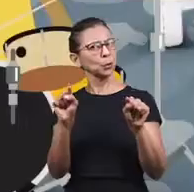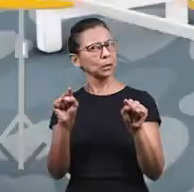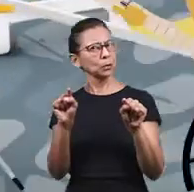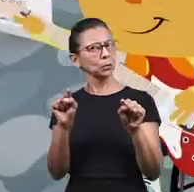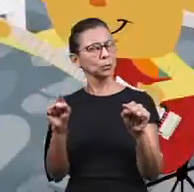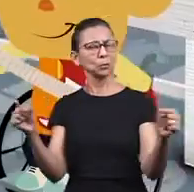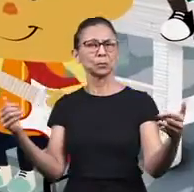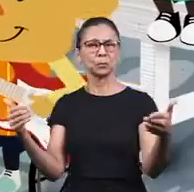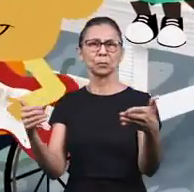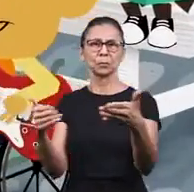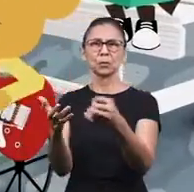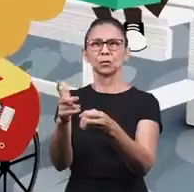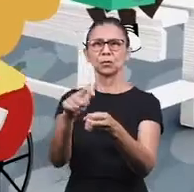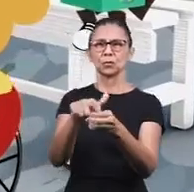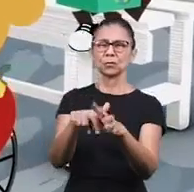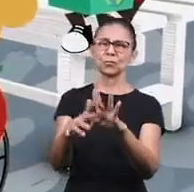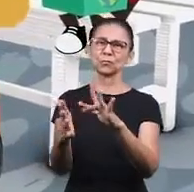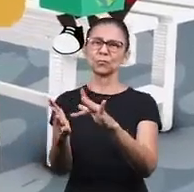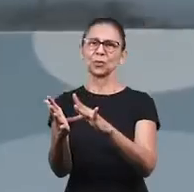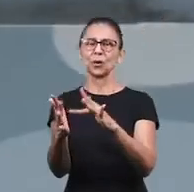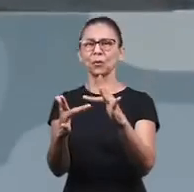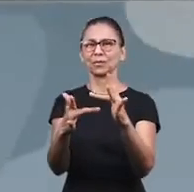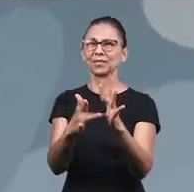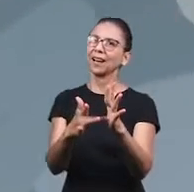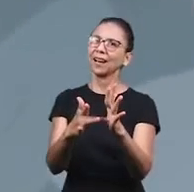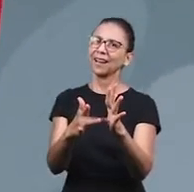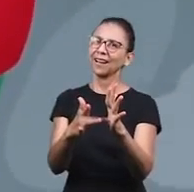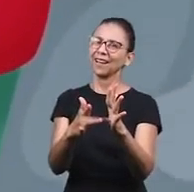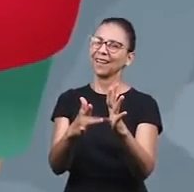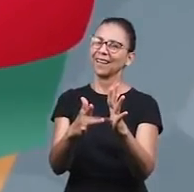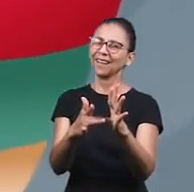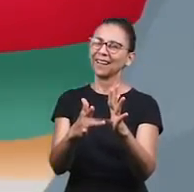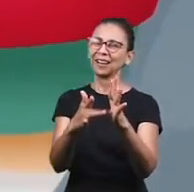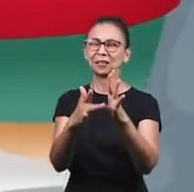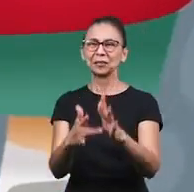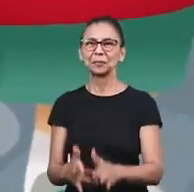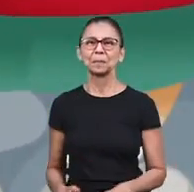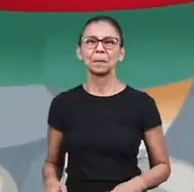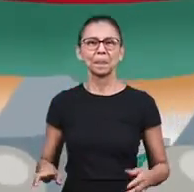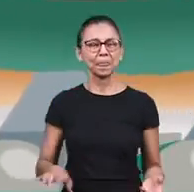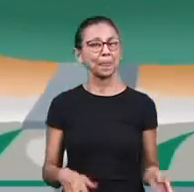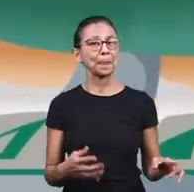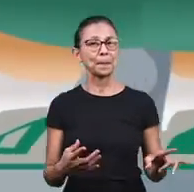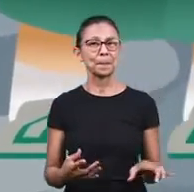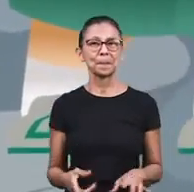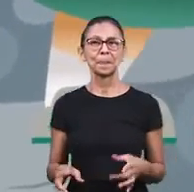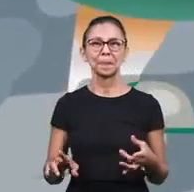Faithfully, until my Jesus returns.